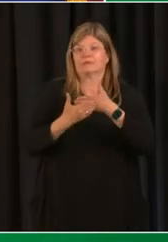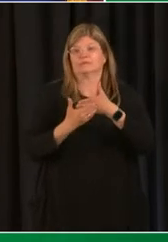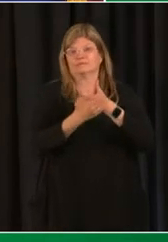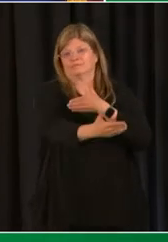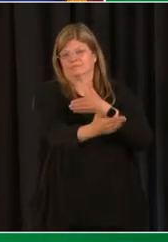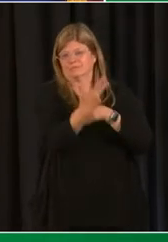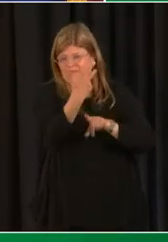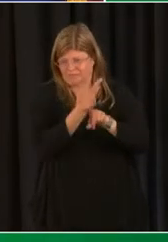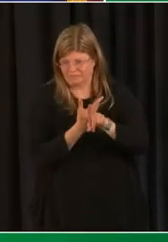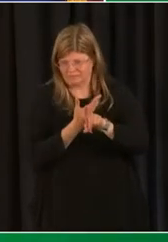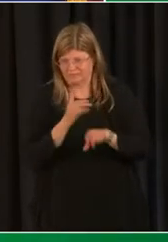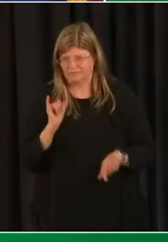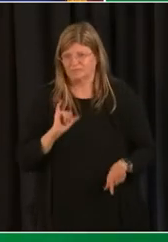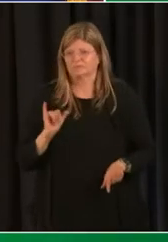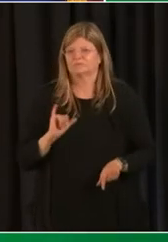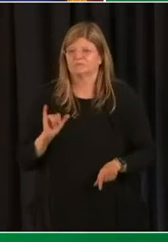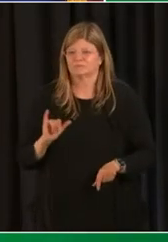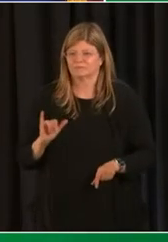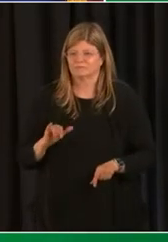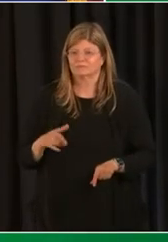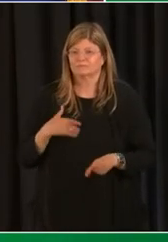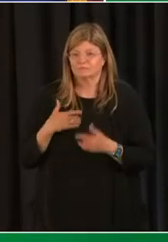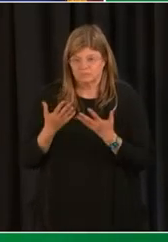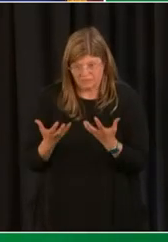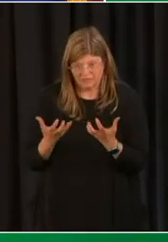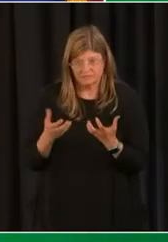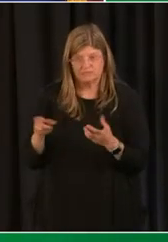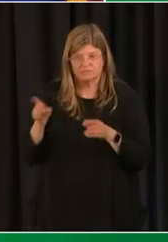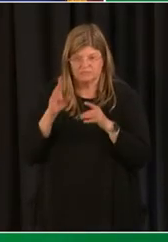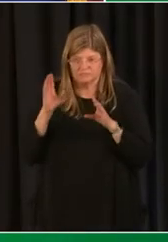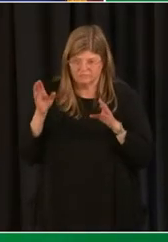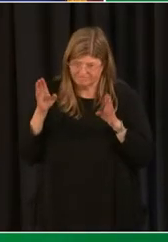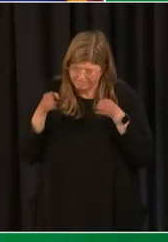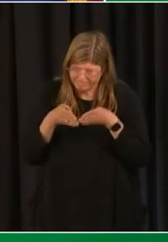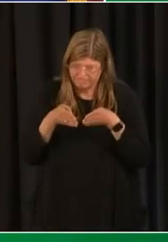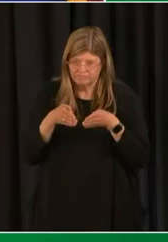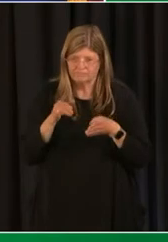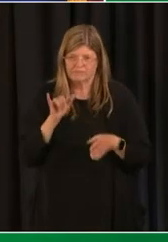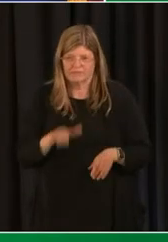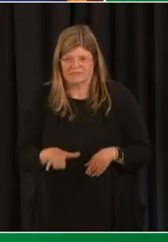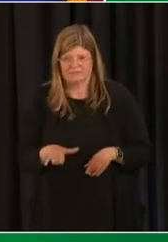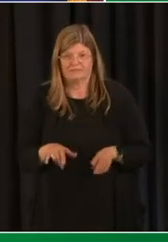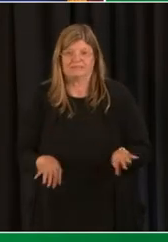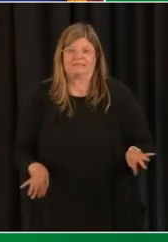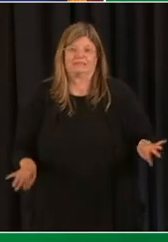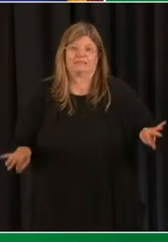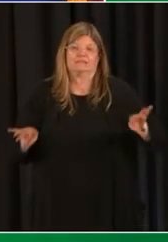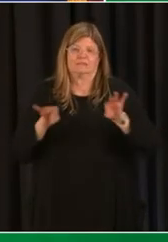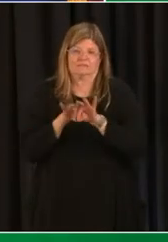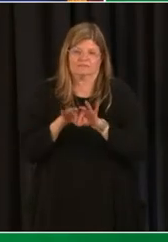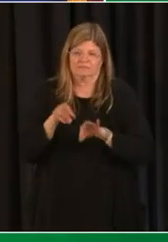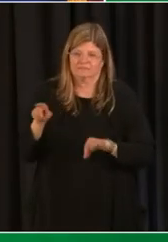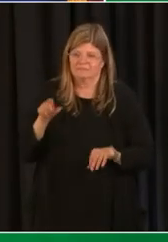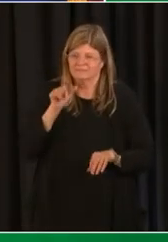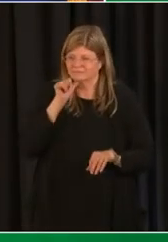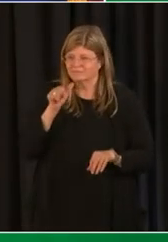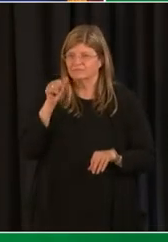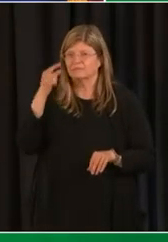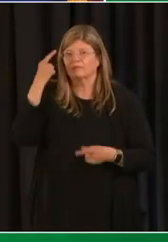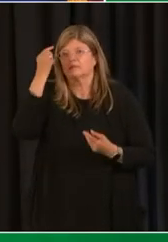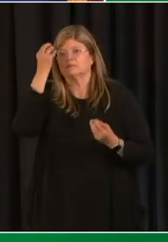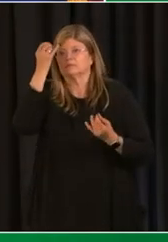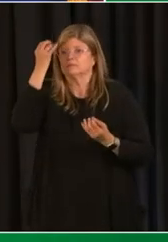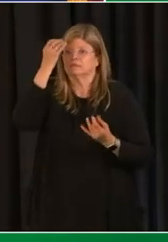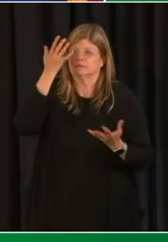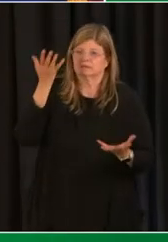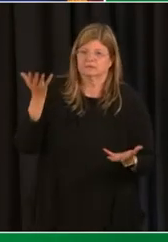3. So Denise, I want you to hone in on what we're talking about today, because it's so important that you not just think about kind of